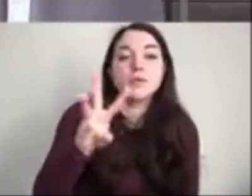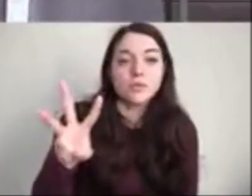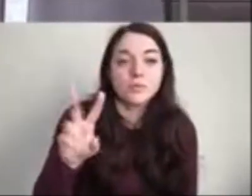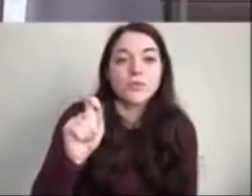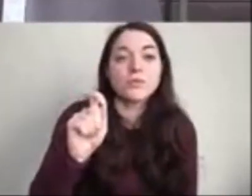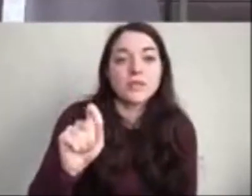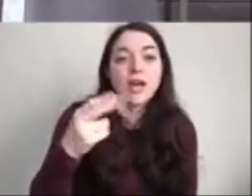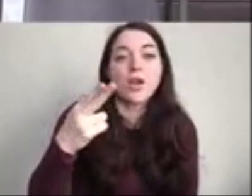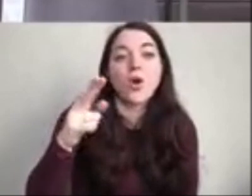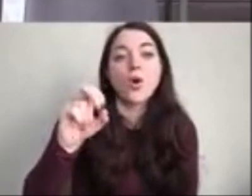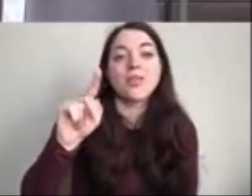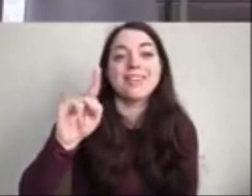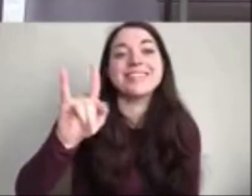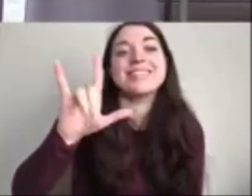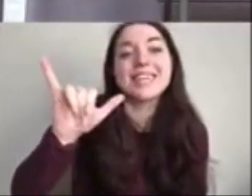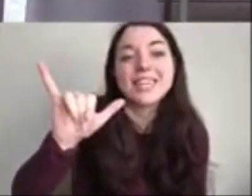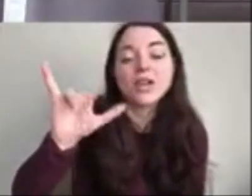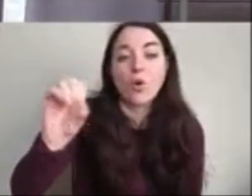www.holisticallyoriginal.com.